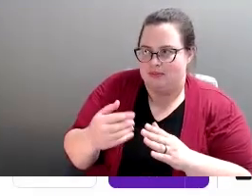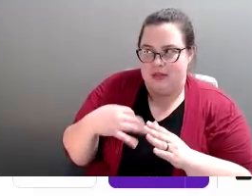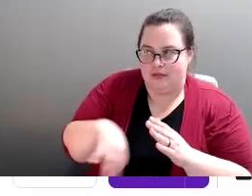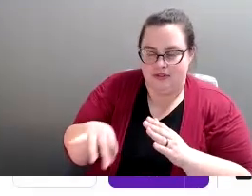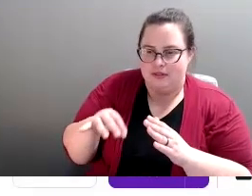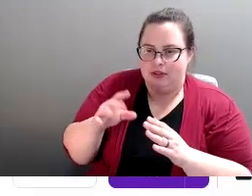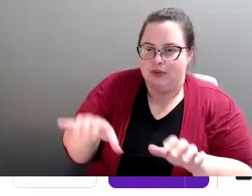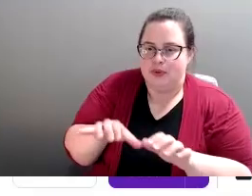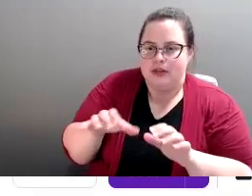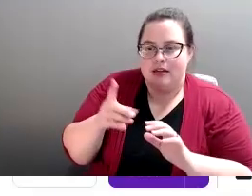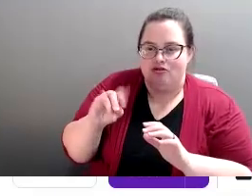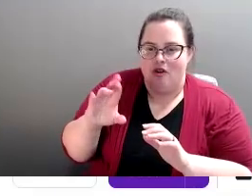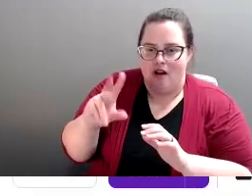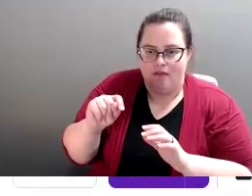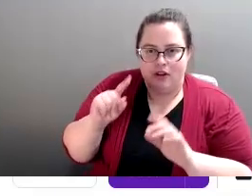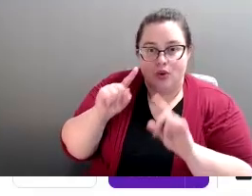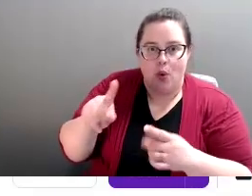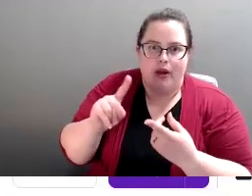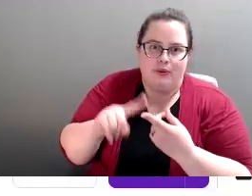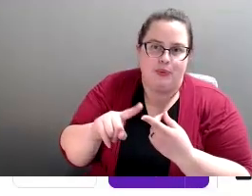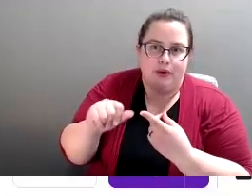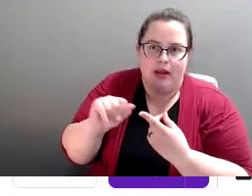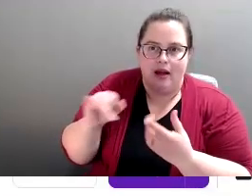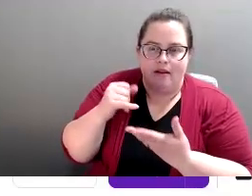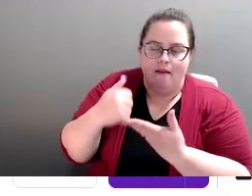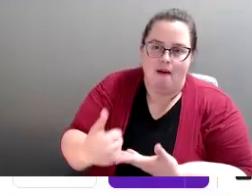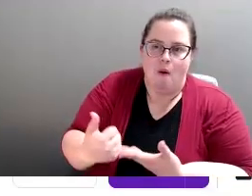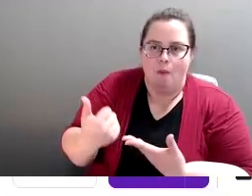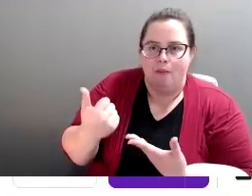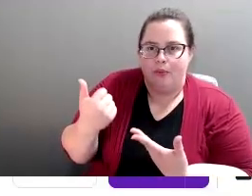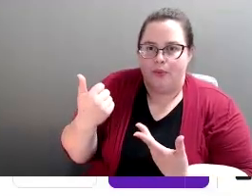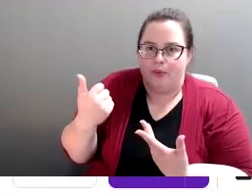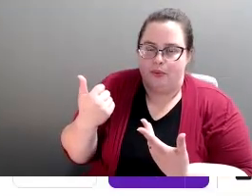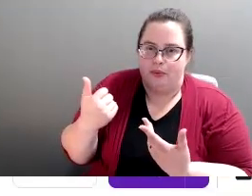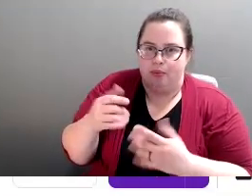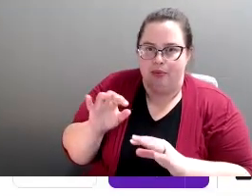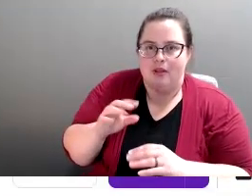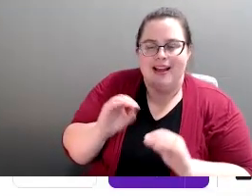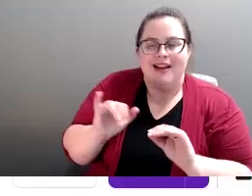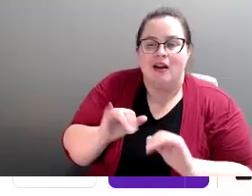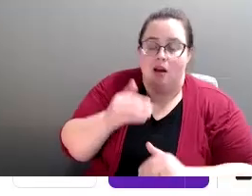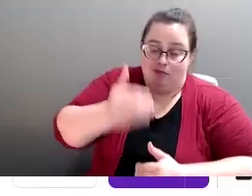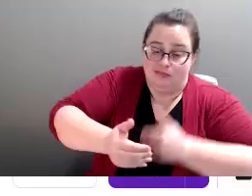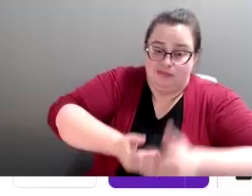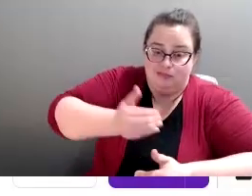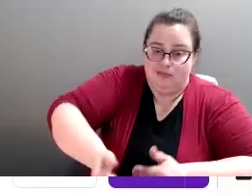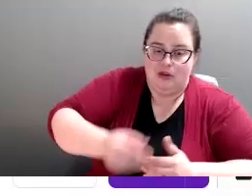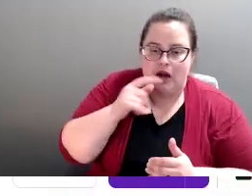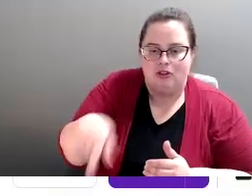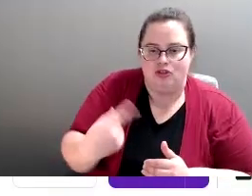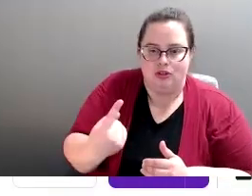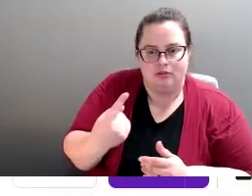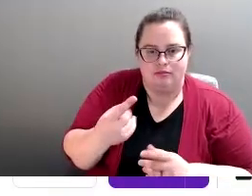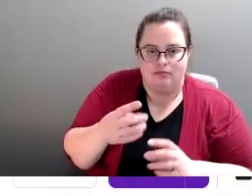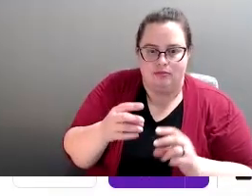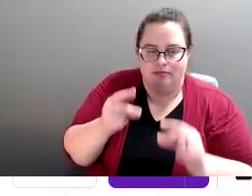a draft and going to AI to help you polish it and doing an iterative process versus just because that's how I use it. When I